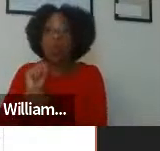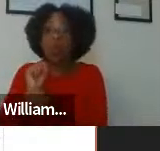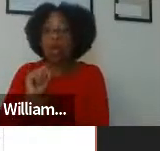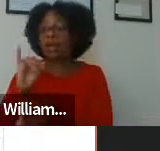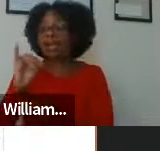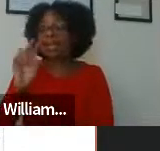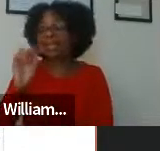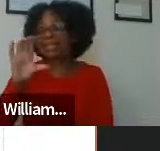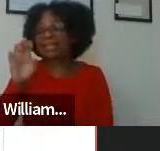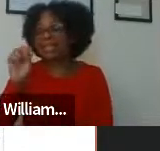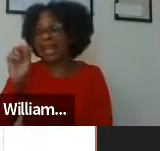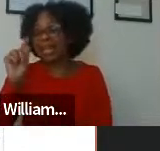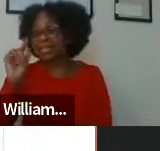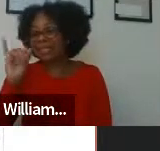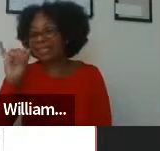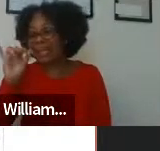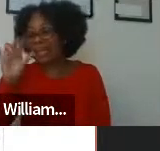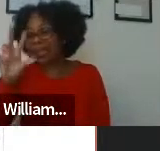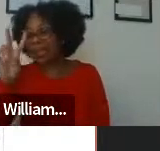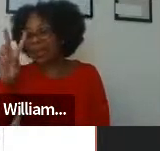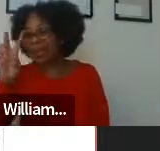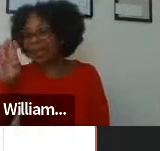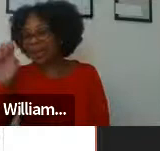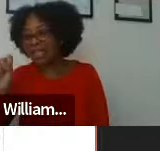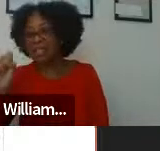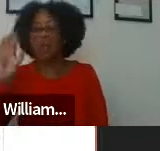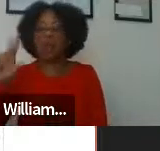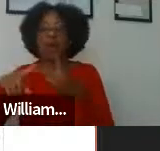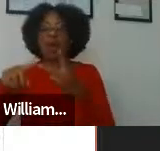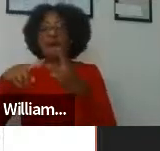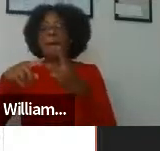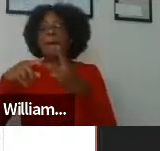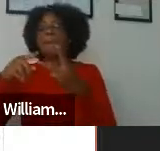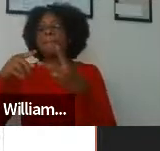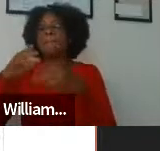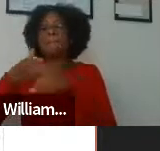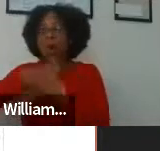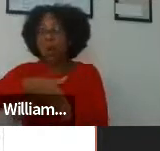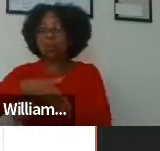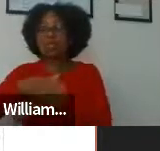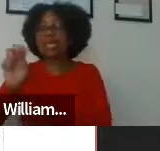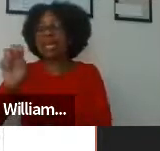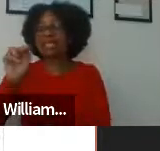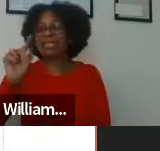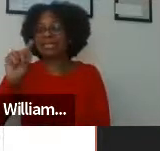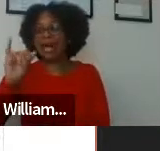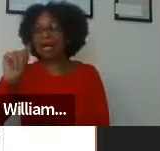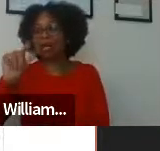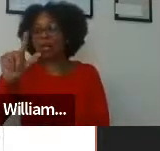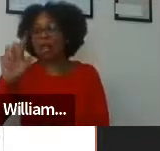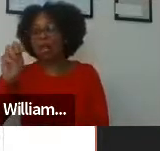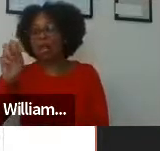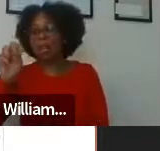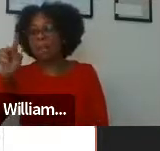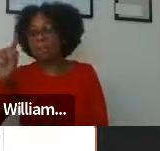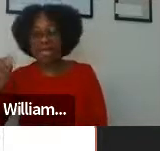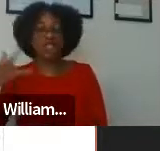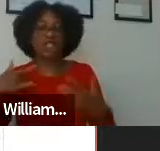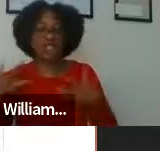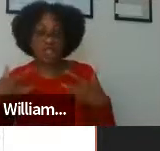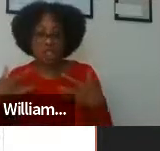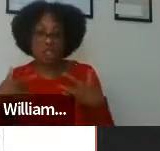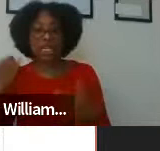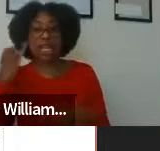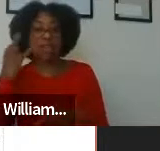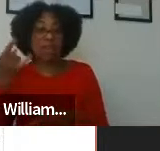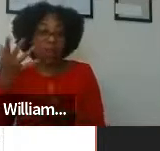and what we call post-entitlement concerns. And this would be if you want to attempt